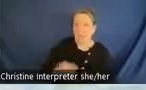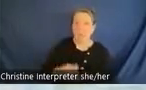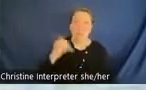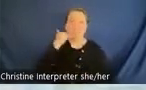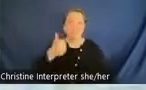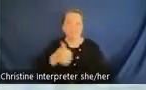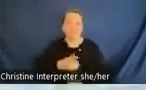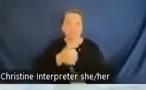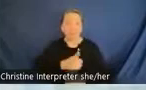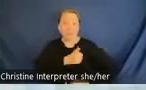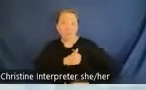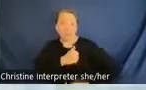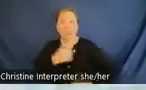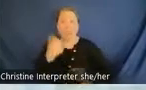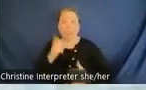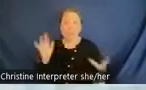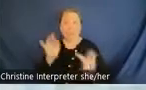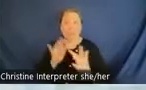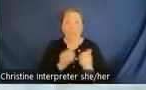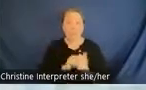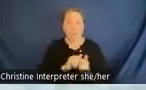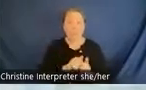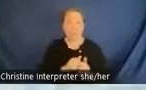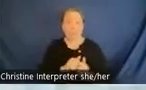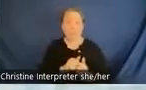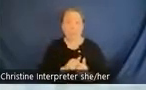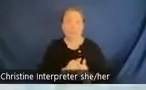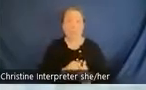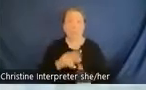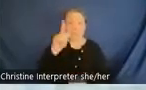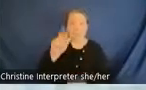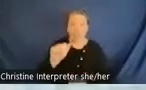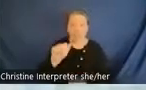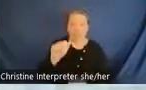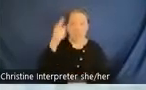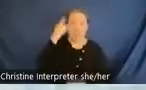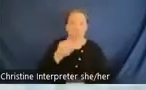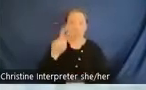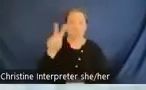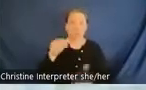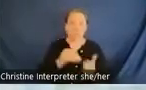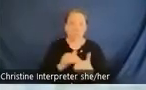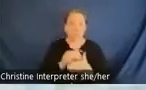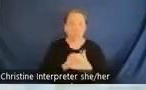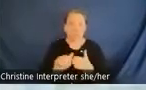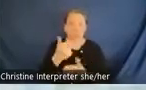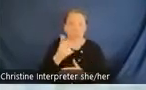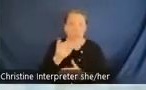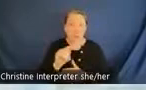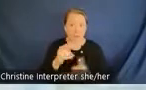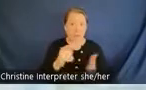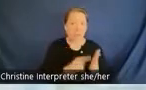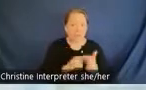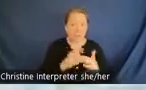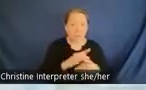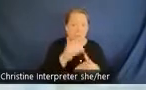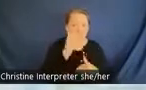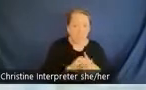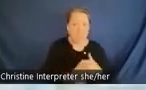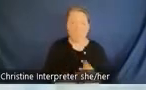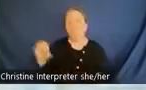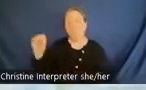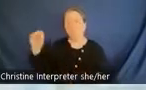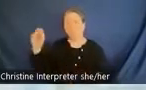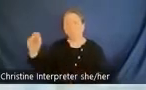the VA for a $2,000 grant, which is sometimes available. Susan's really good about reviewing